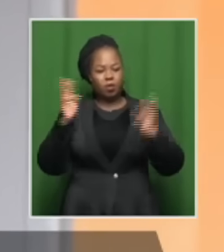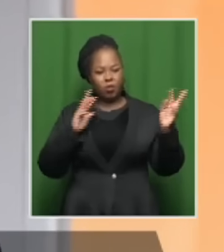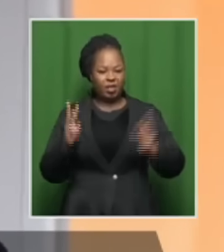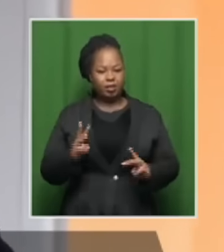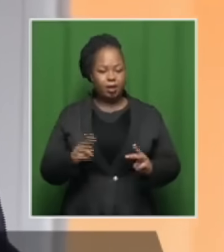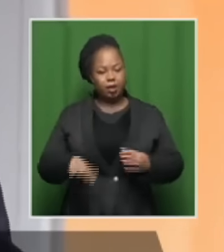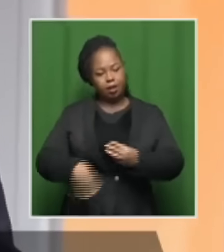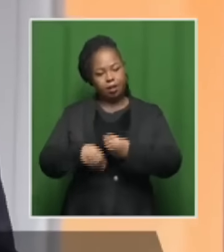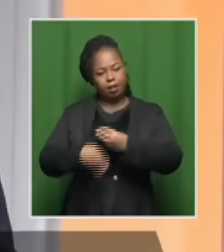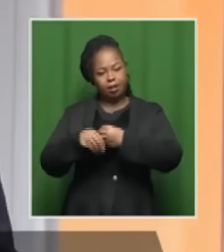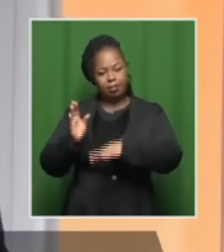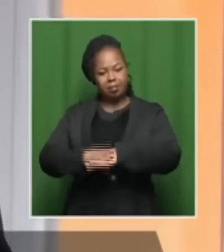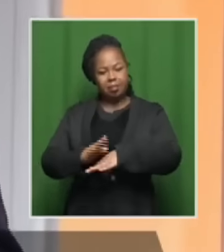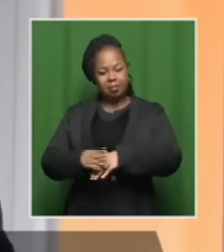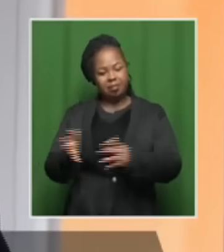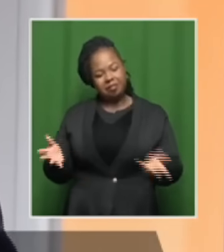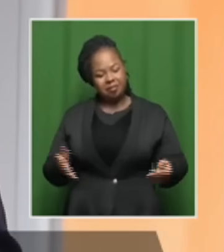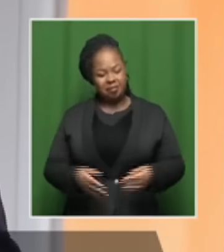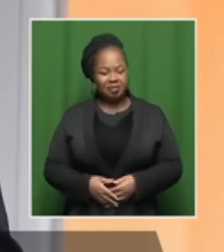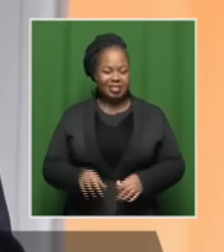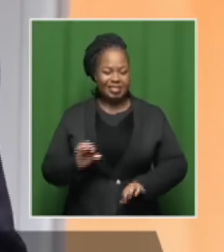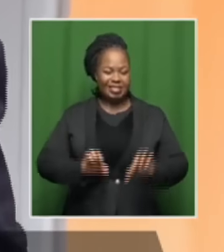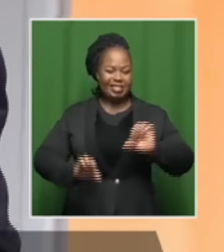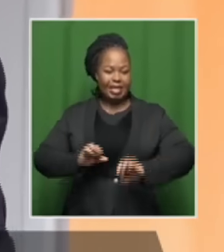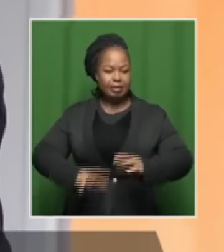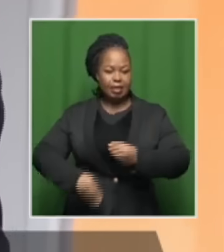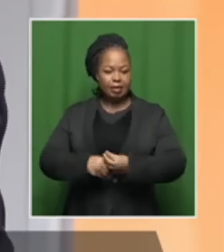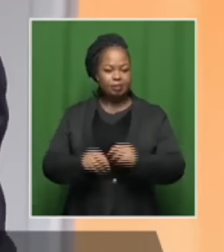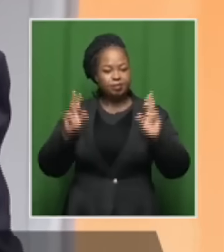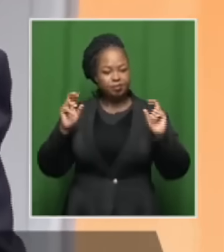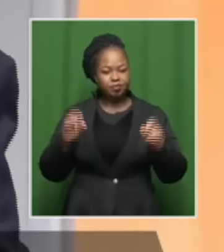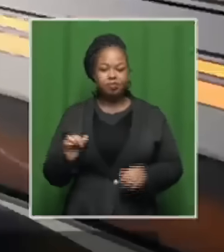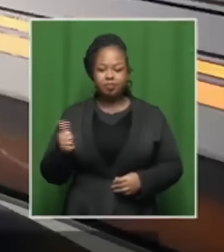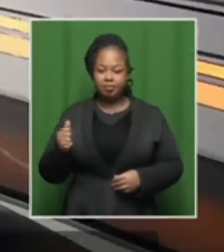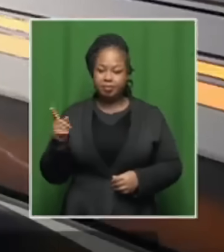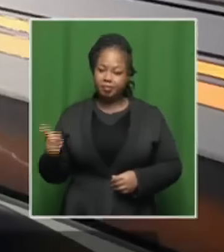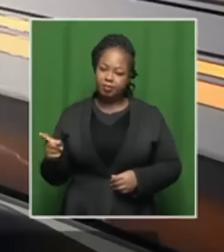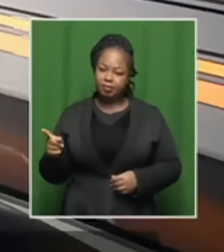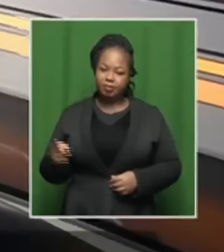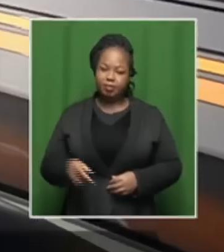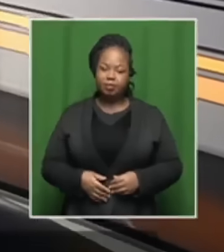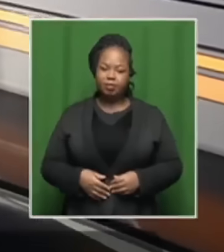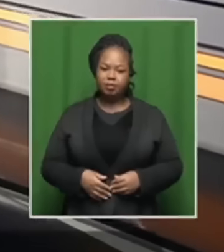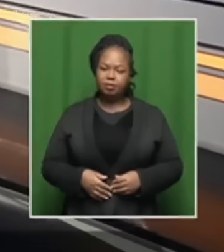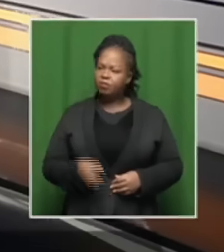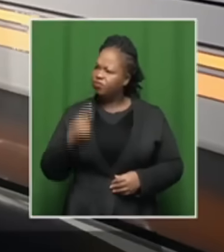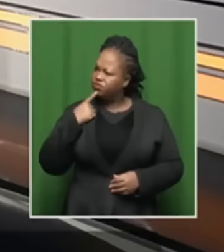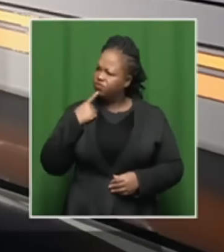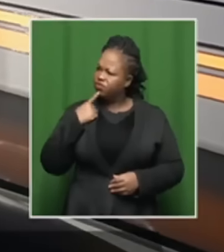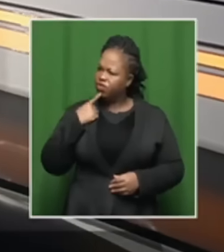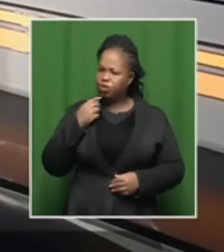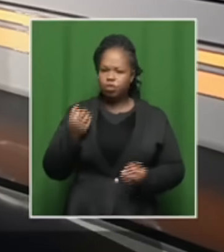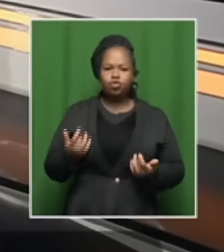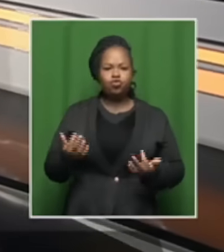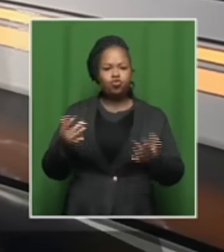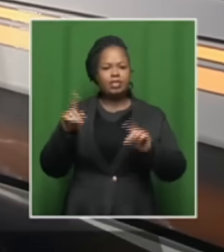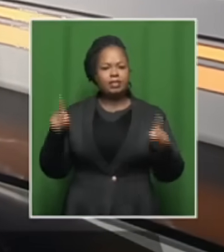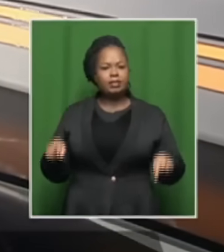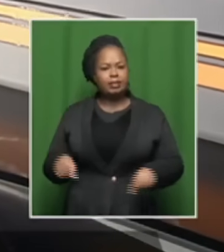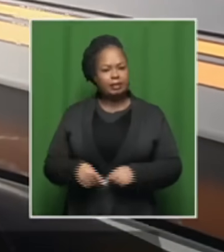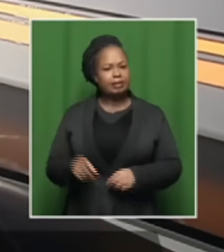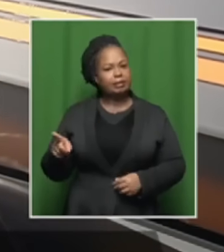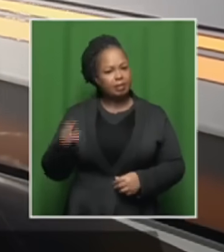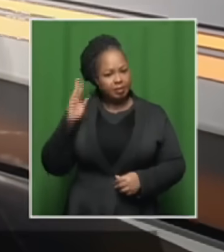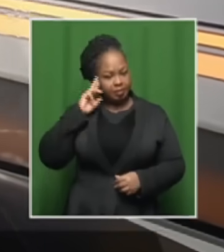some science thing. And then so we had back no, we didn't. We had green screen. Yes, I remember the green screen. I